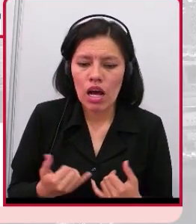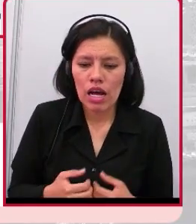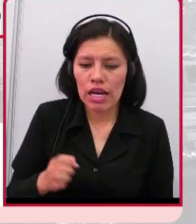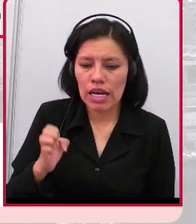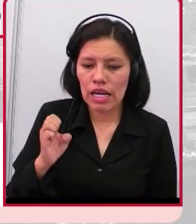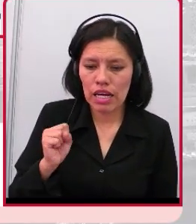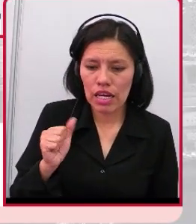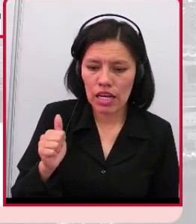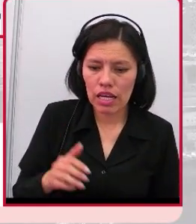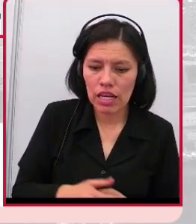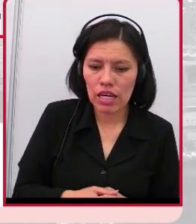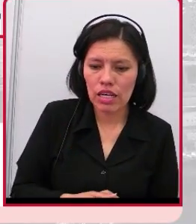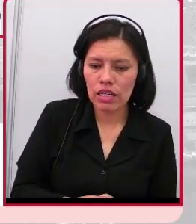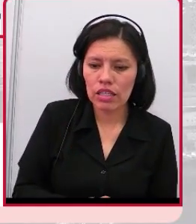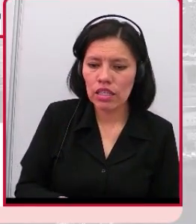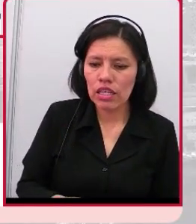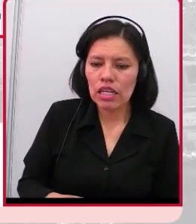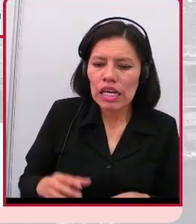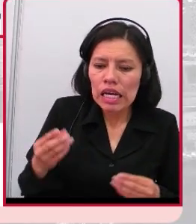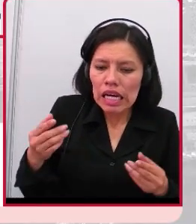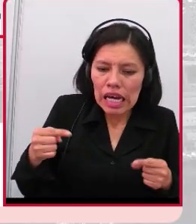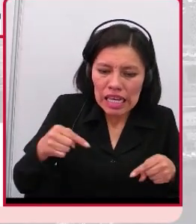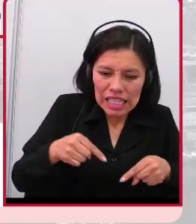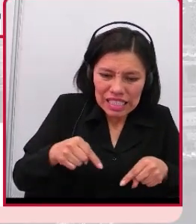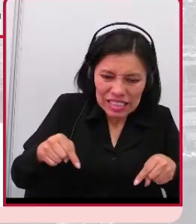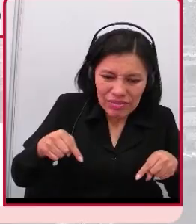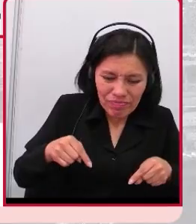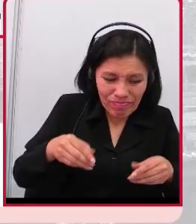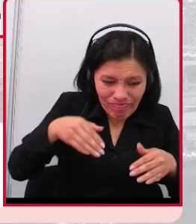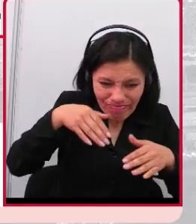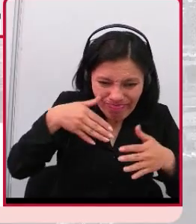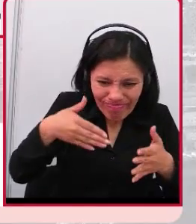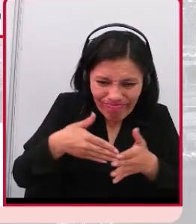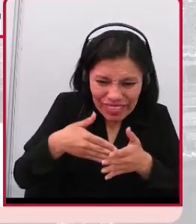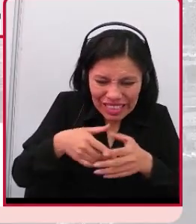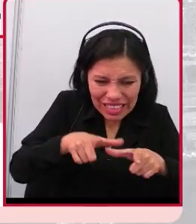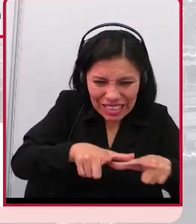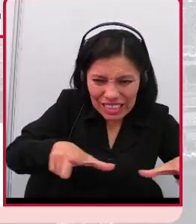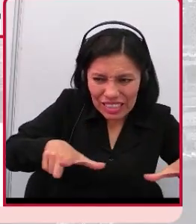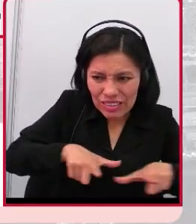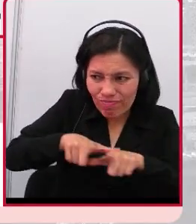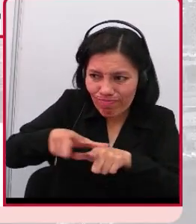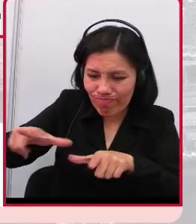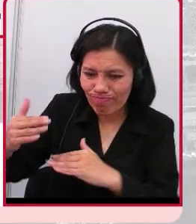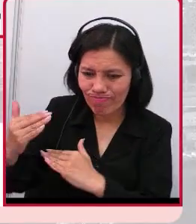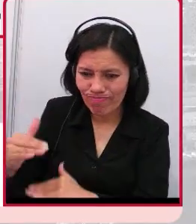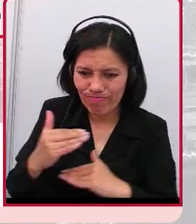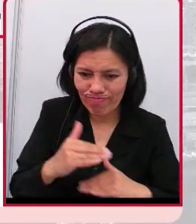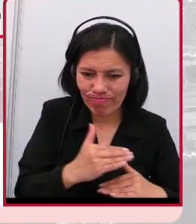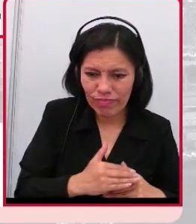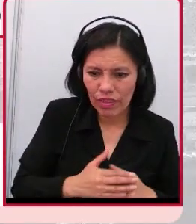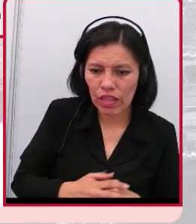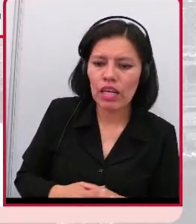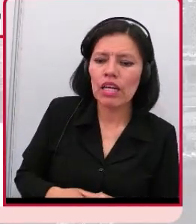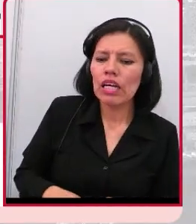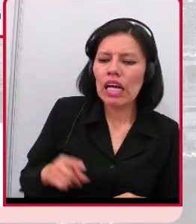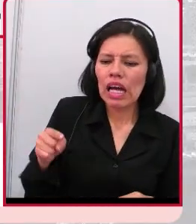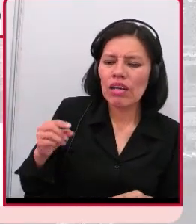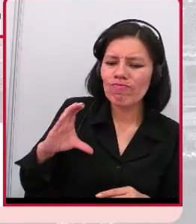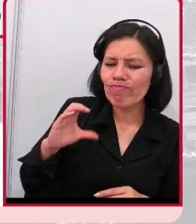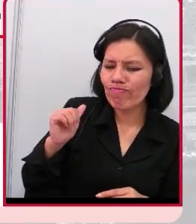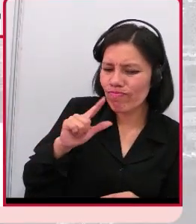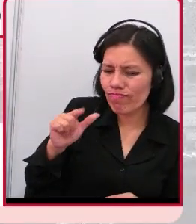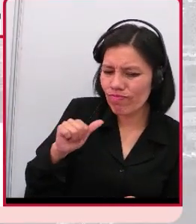Skarn, it is a vertical body in the case of our deposit with defined zones. The intrusive